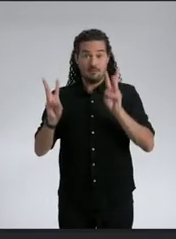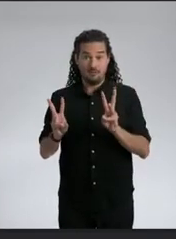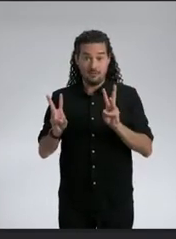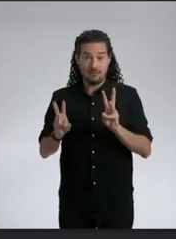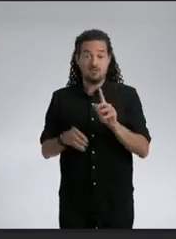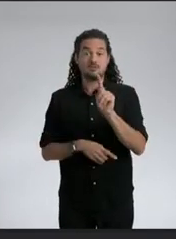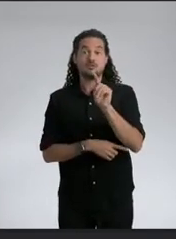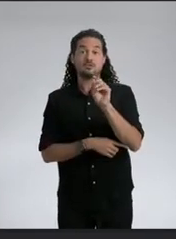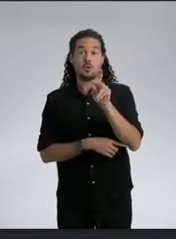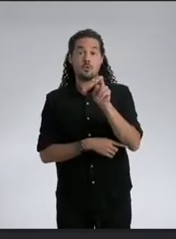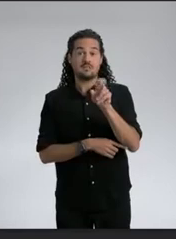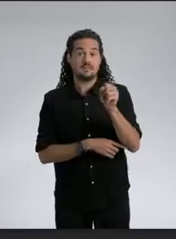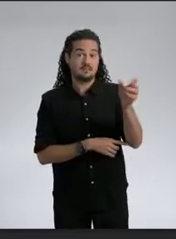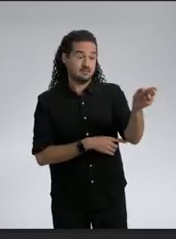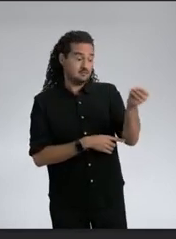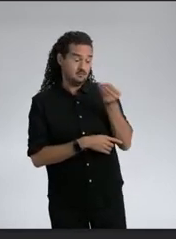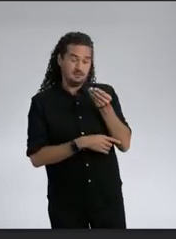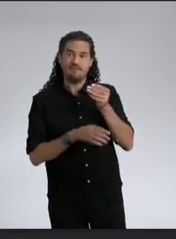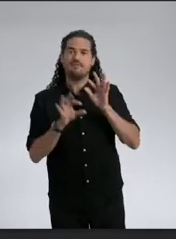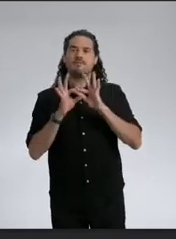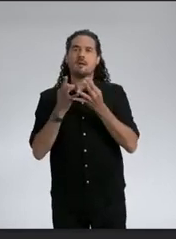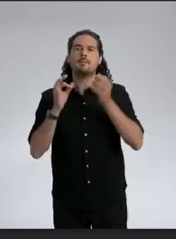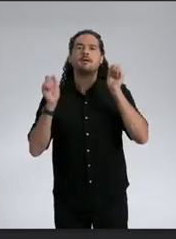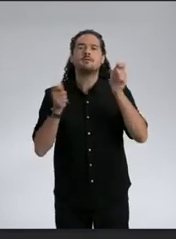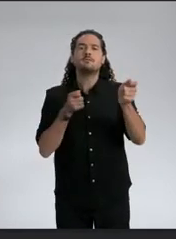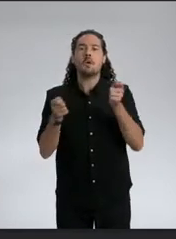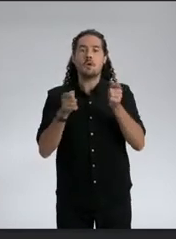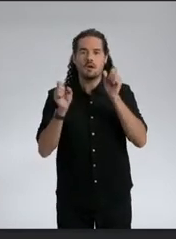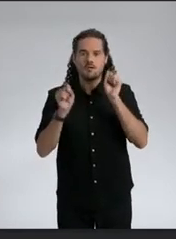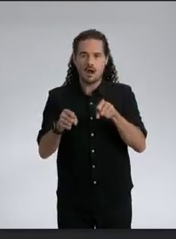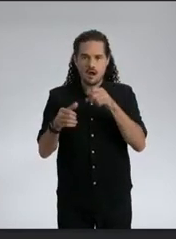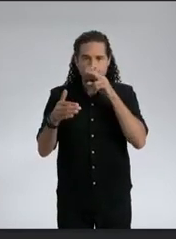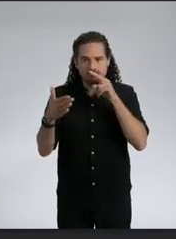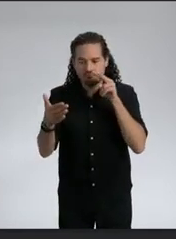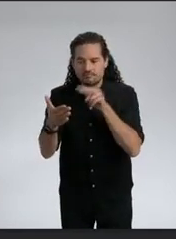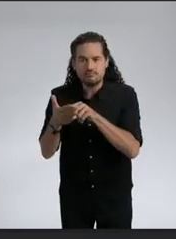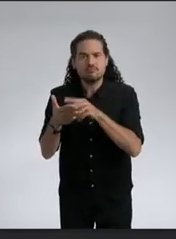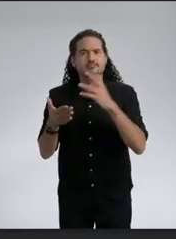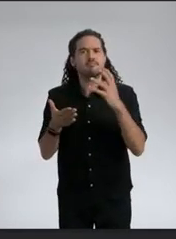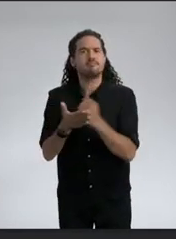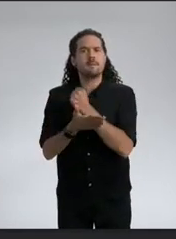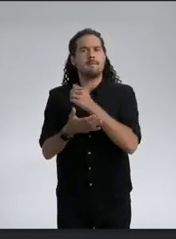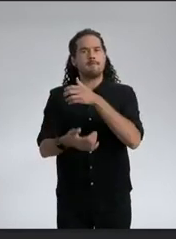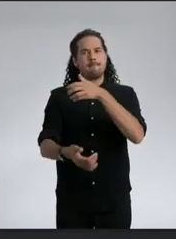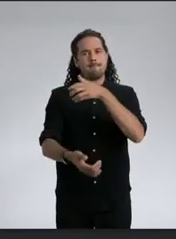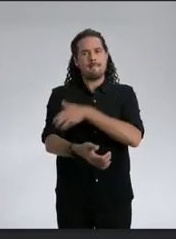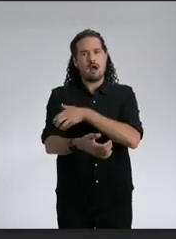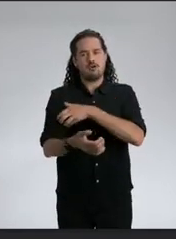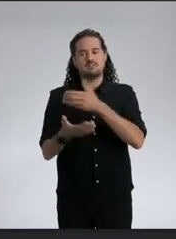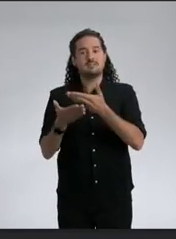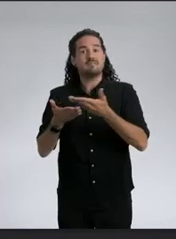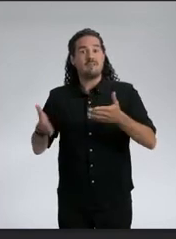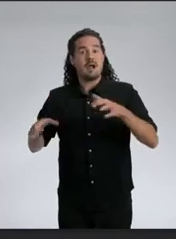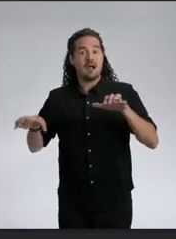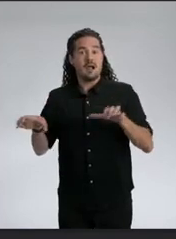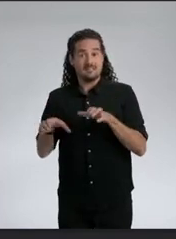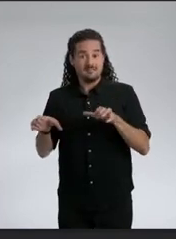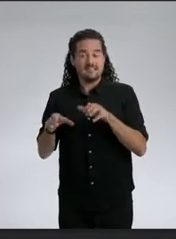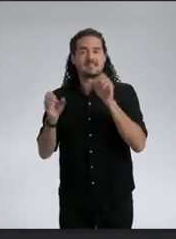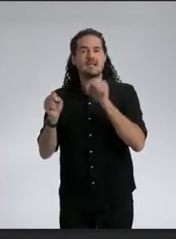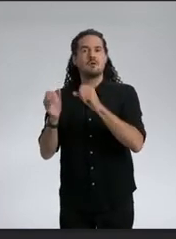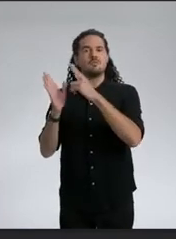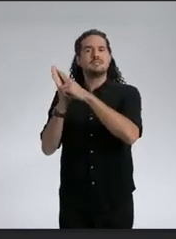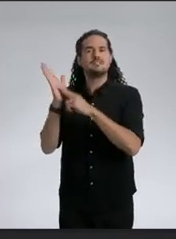Activity Picker and Family Controls, you're ready to leverage the power of device activity. You can register unique time windows